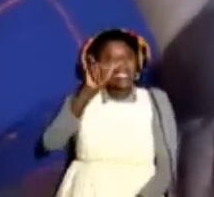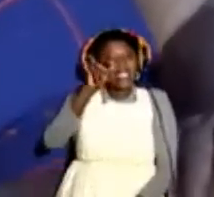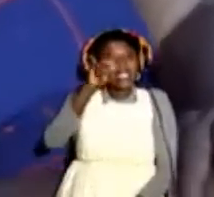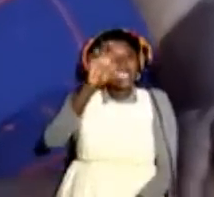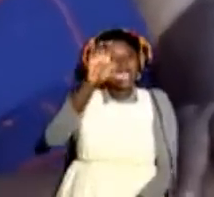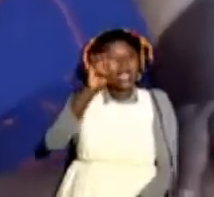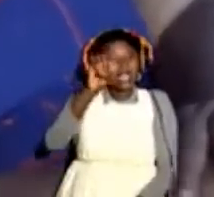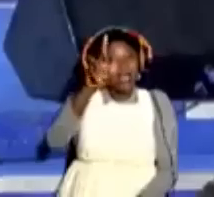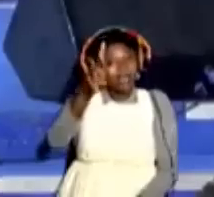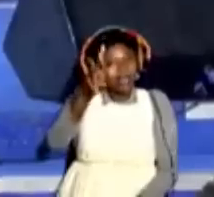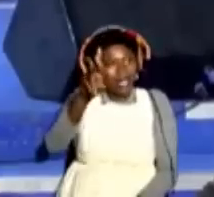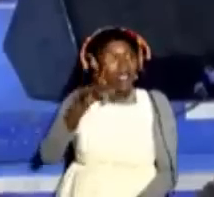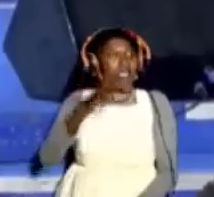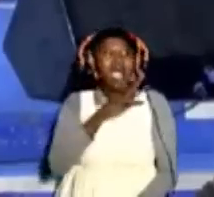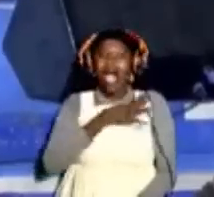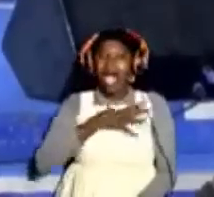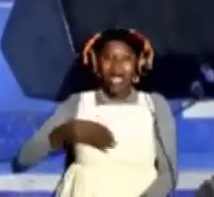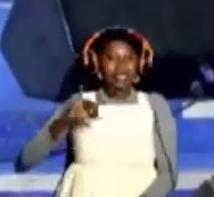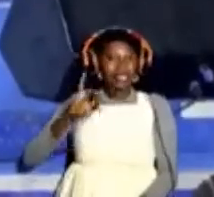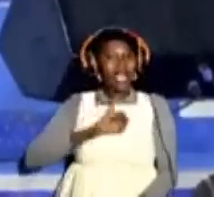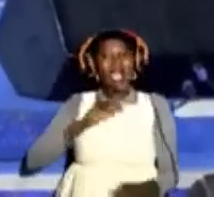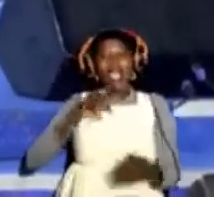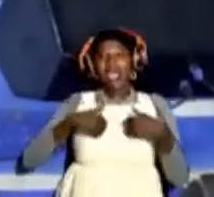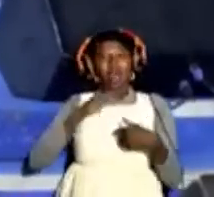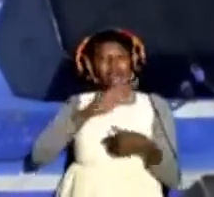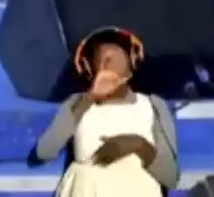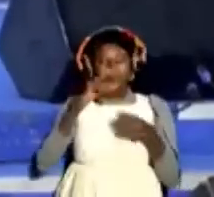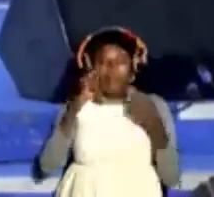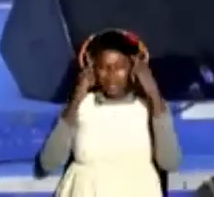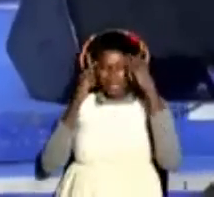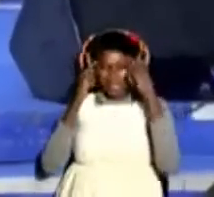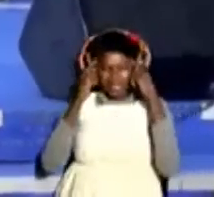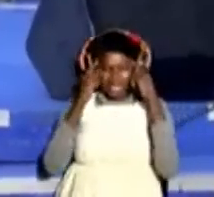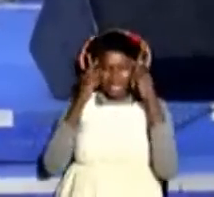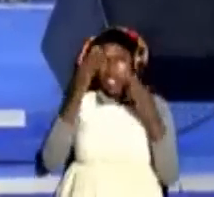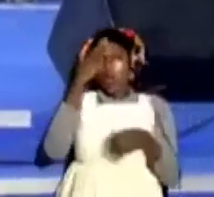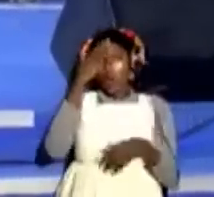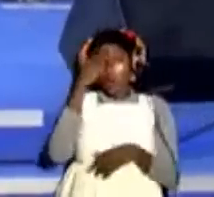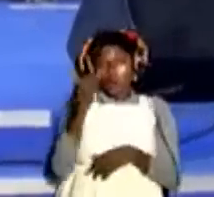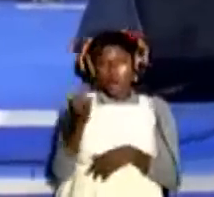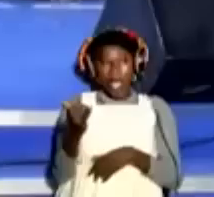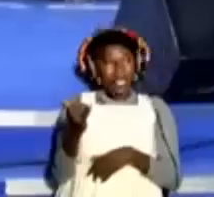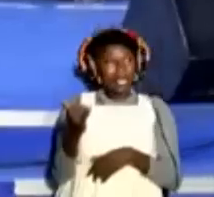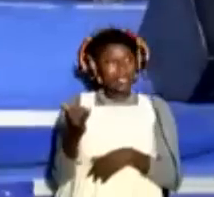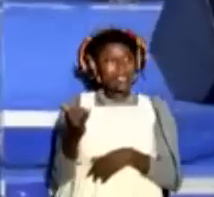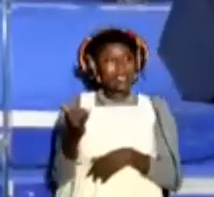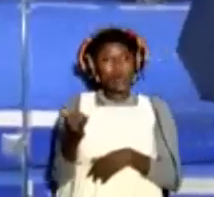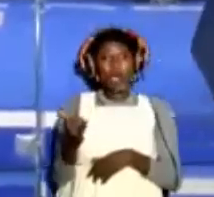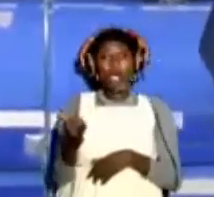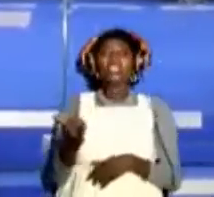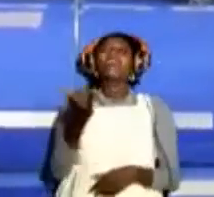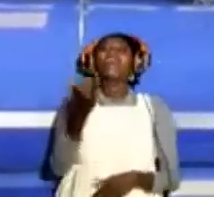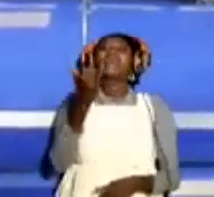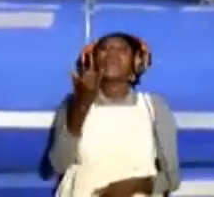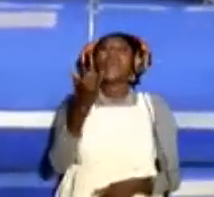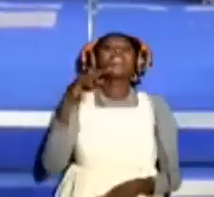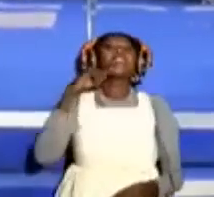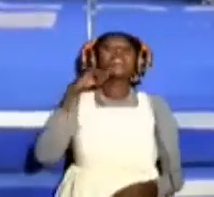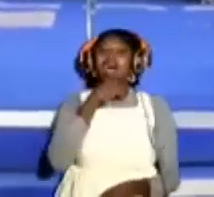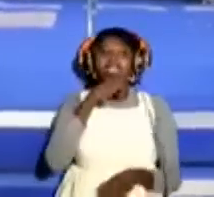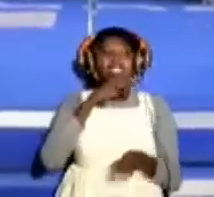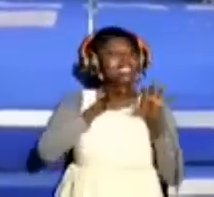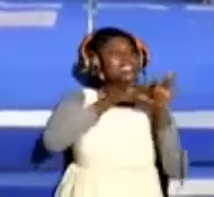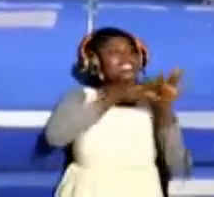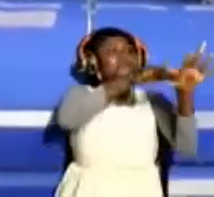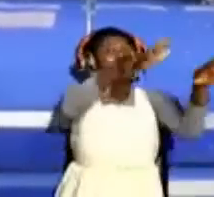gangrene. You know, I've never stopped wondering why error spread faster than the truth.